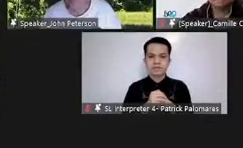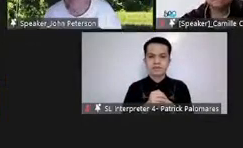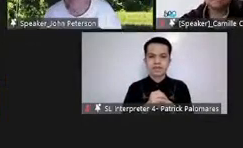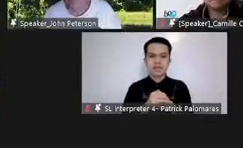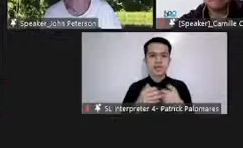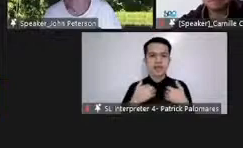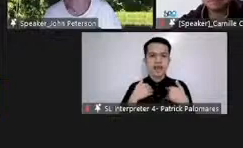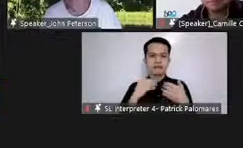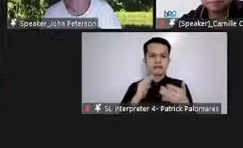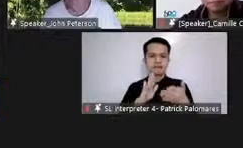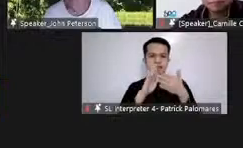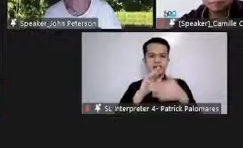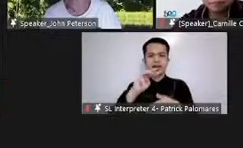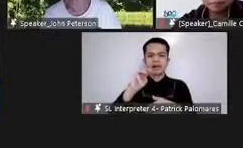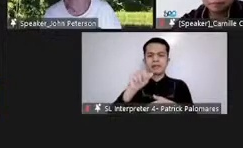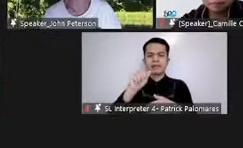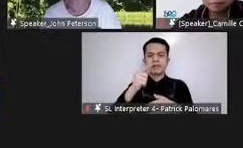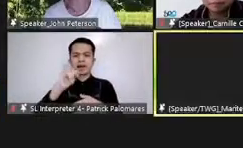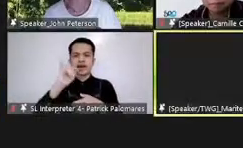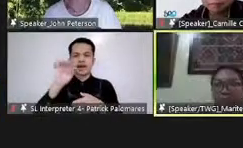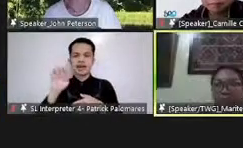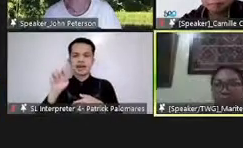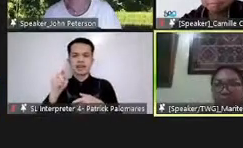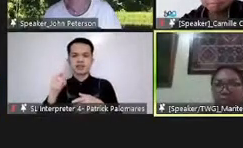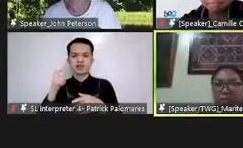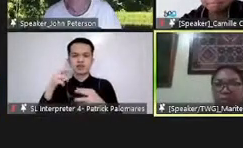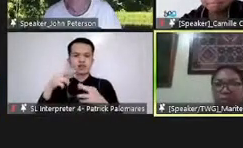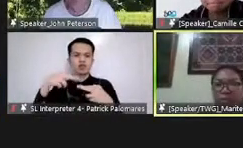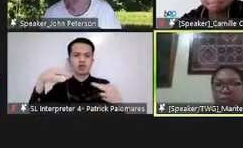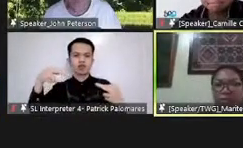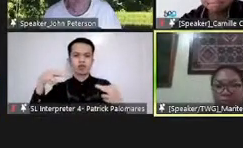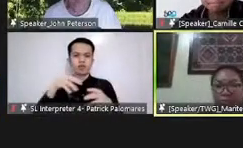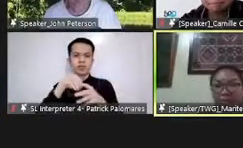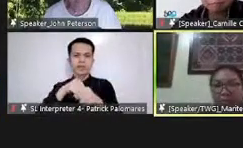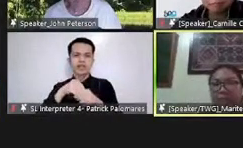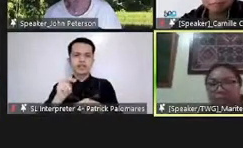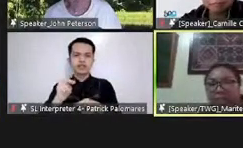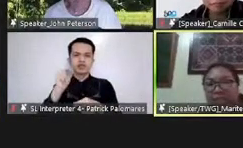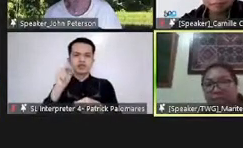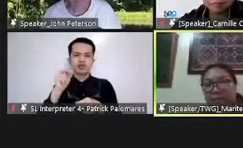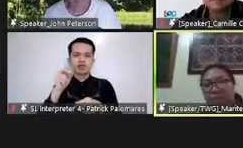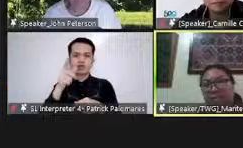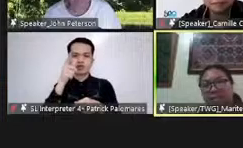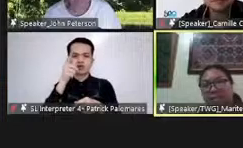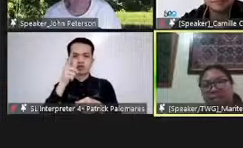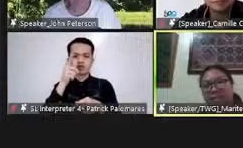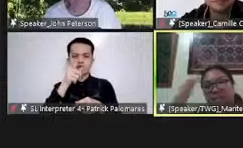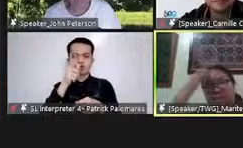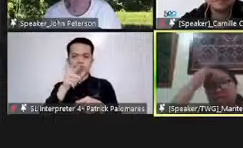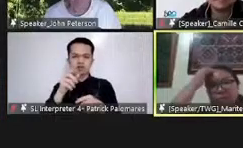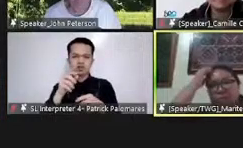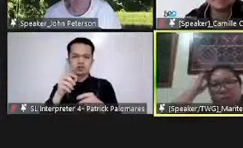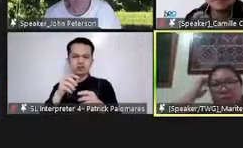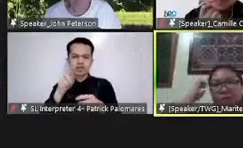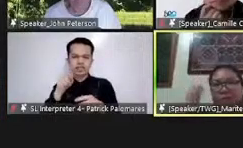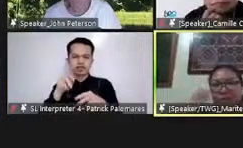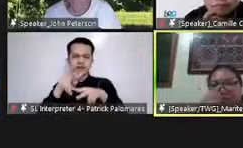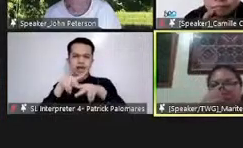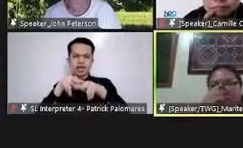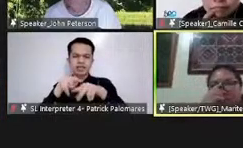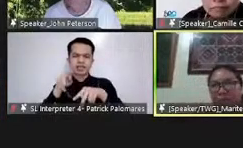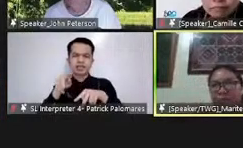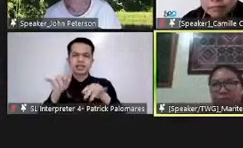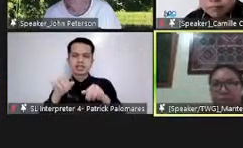have encountered magay as a rope in northern Luzon, particularly in Pangasinan. So we have